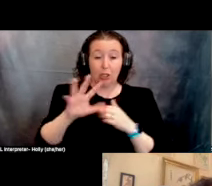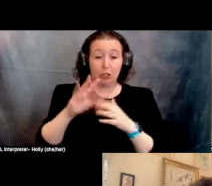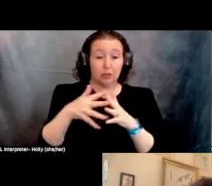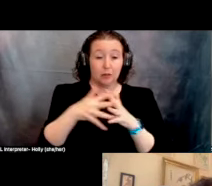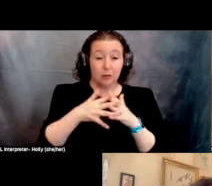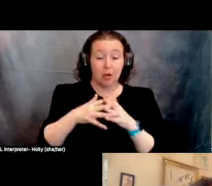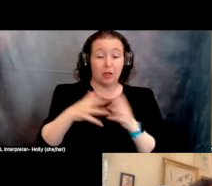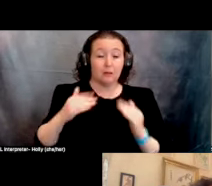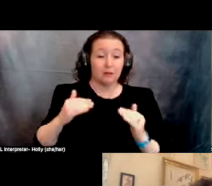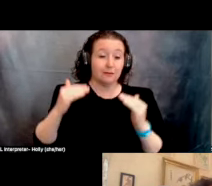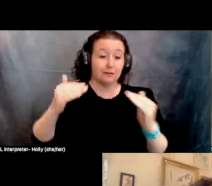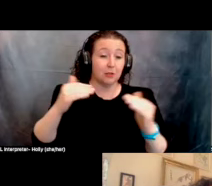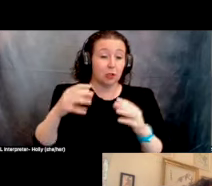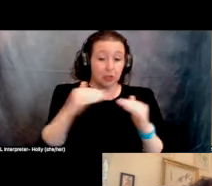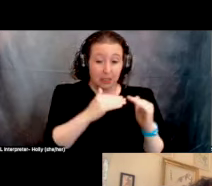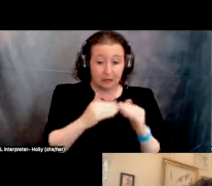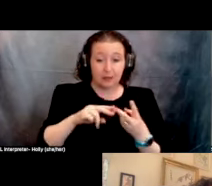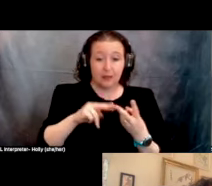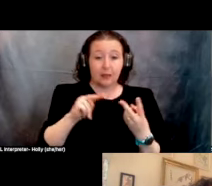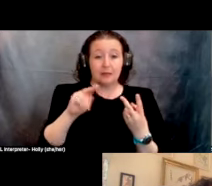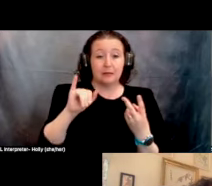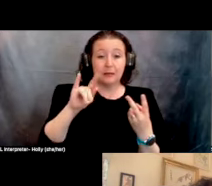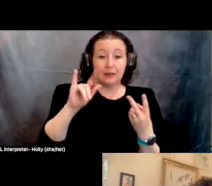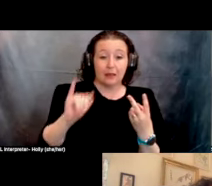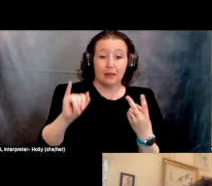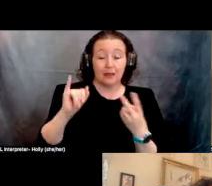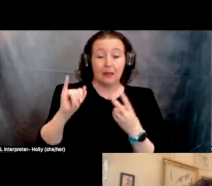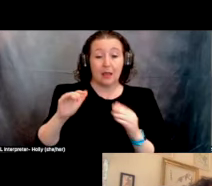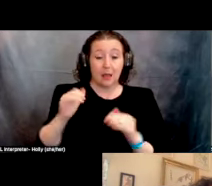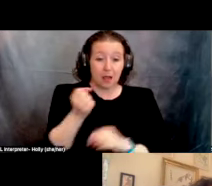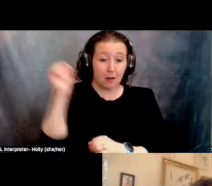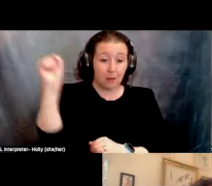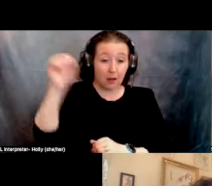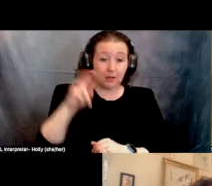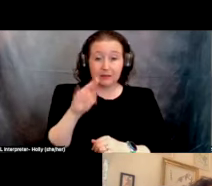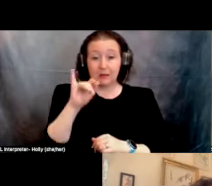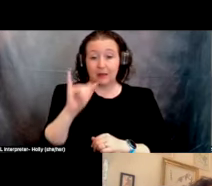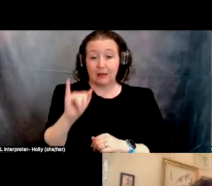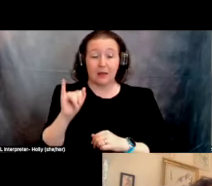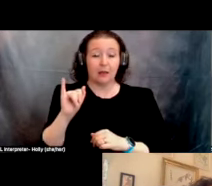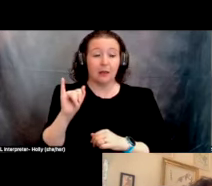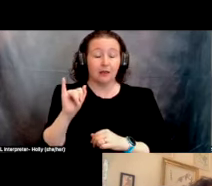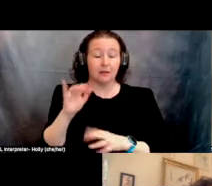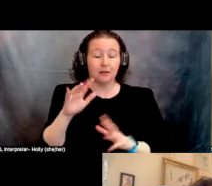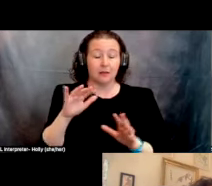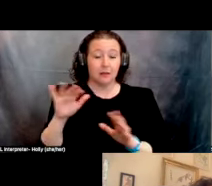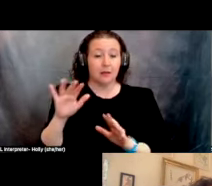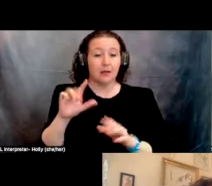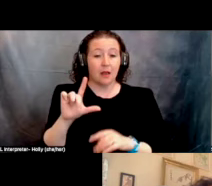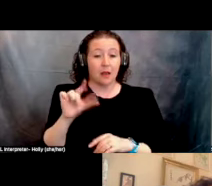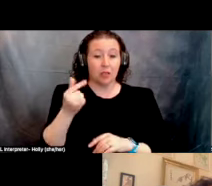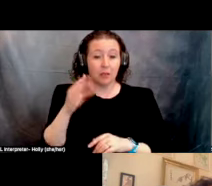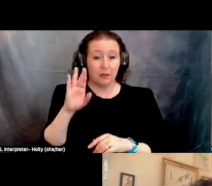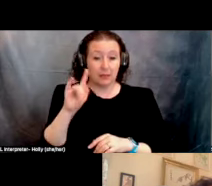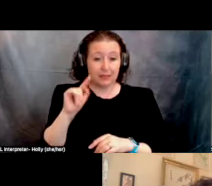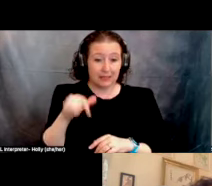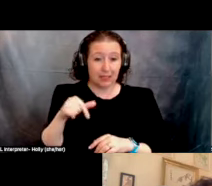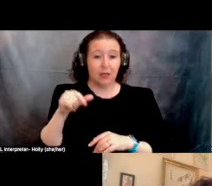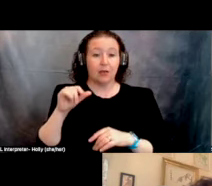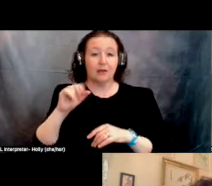Nikkei Uprising, National Nikkei Reparations Coalition, NNRC, Okaiiri LGBTQ plus Nikkei